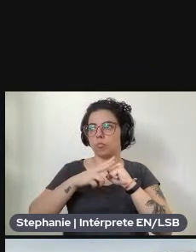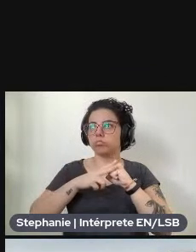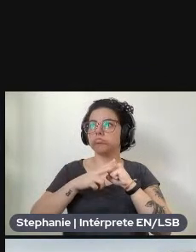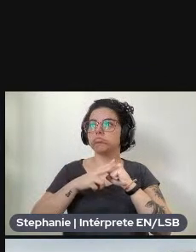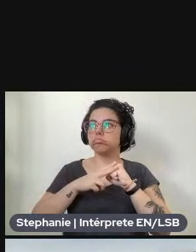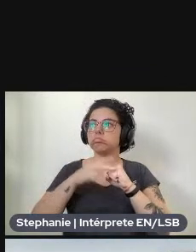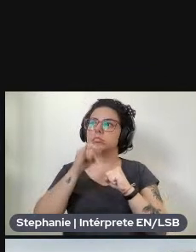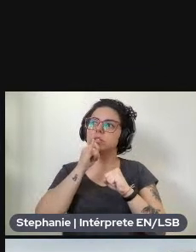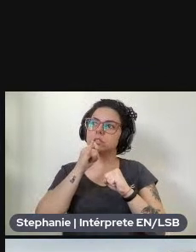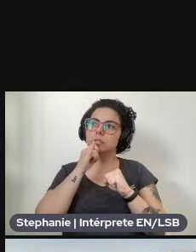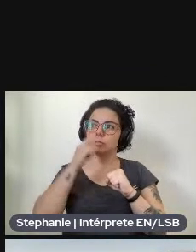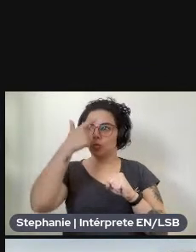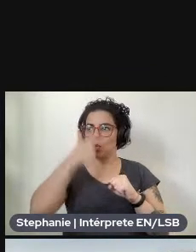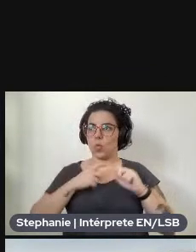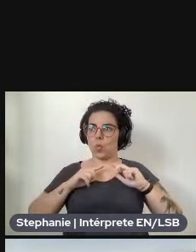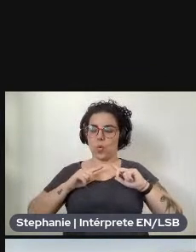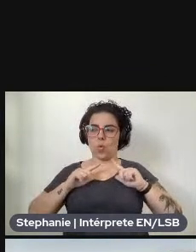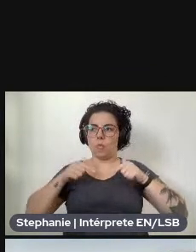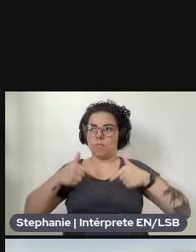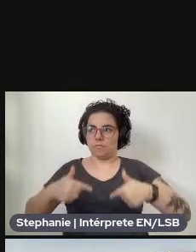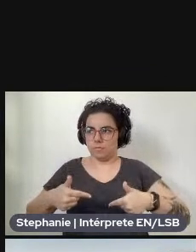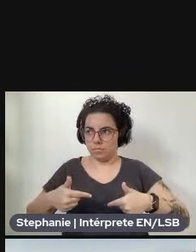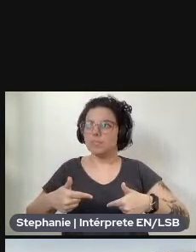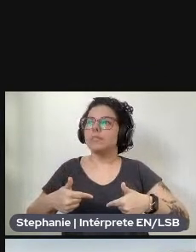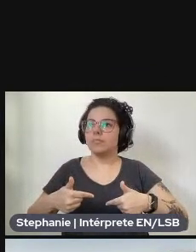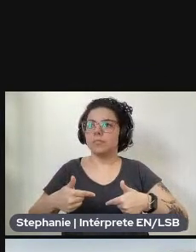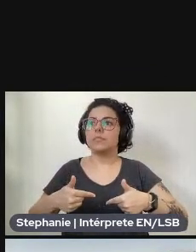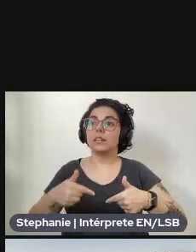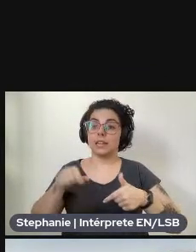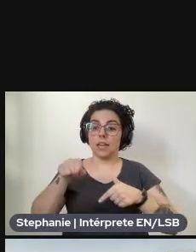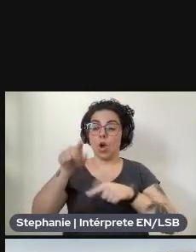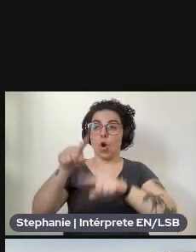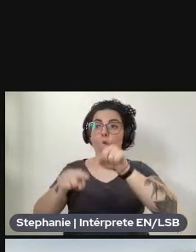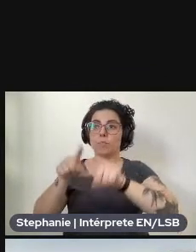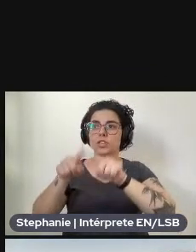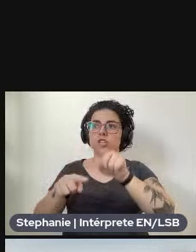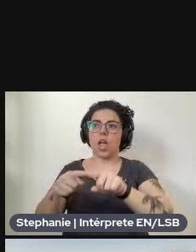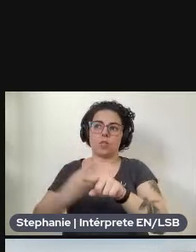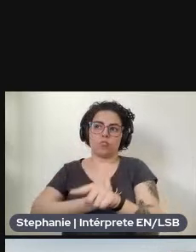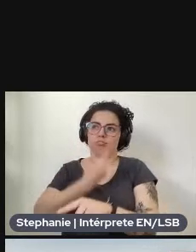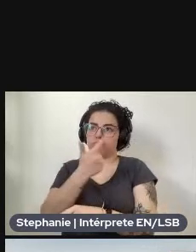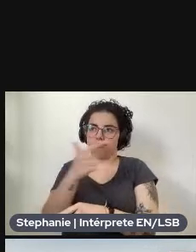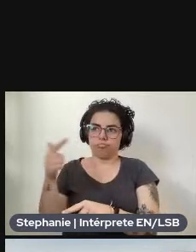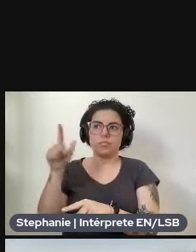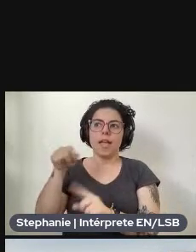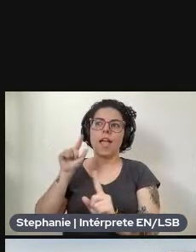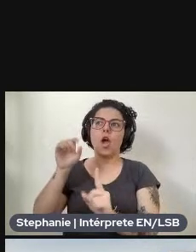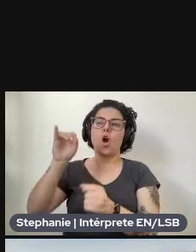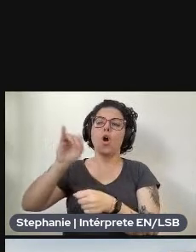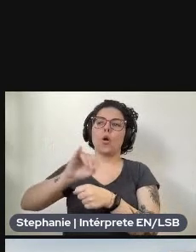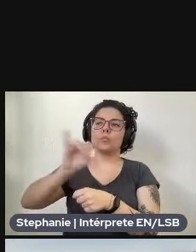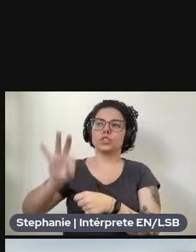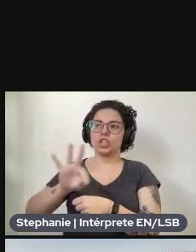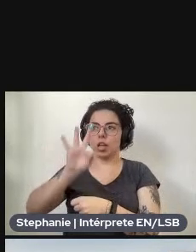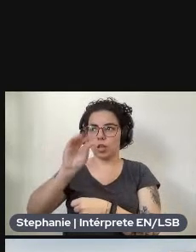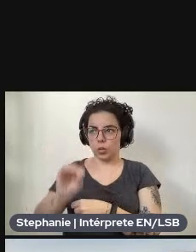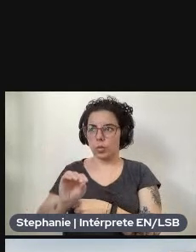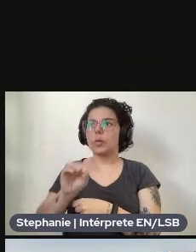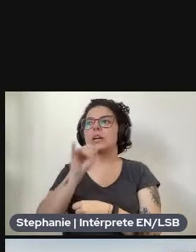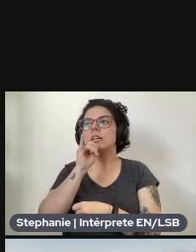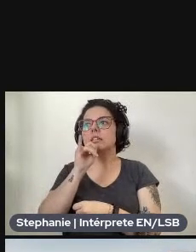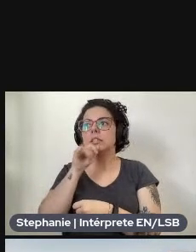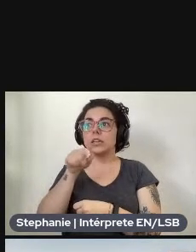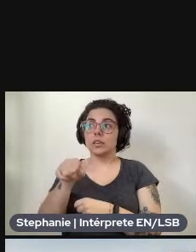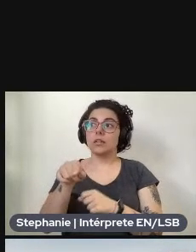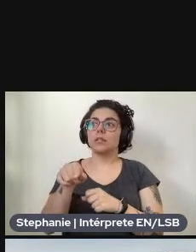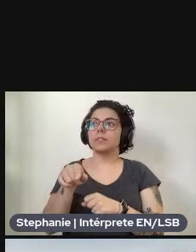human agent subject and an inanimate object that is the theme. So this means really this is really the